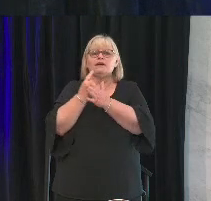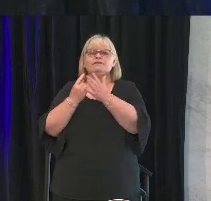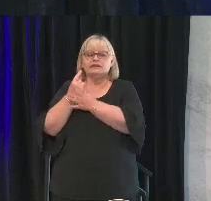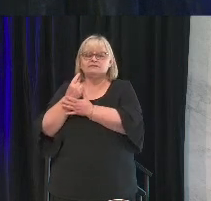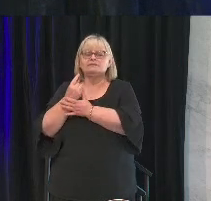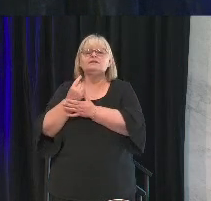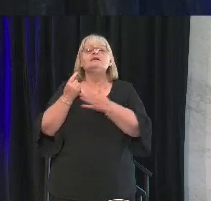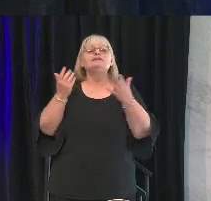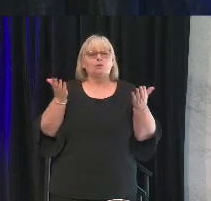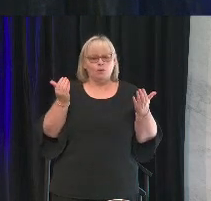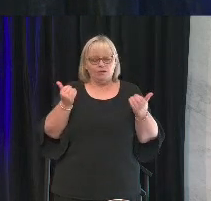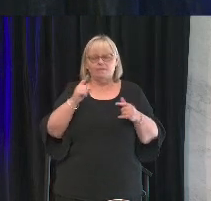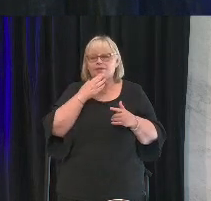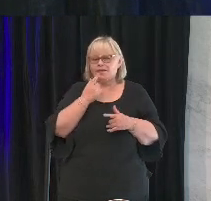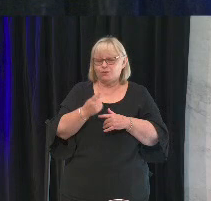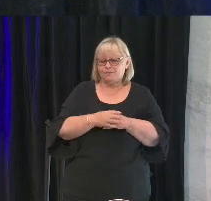Welcome. Thank you.